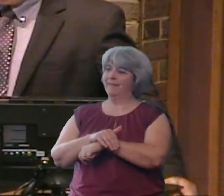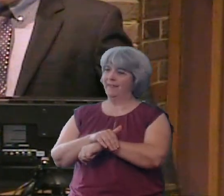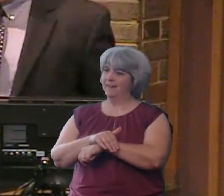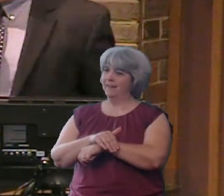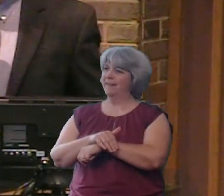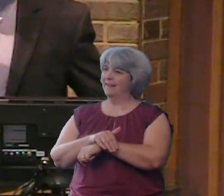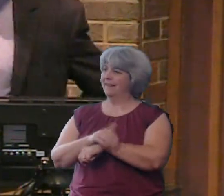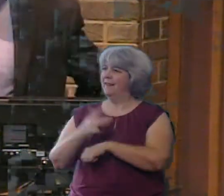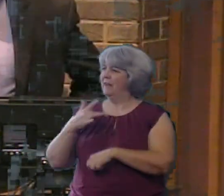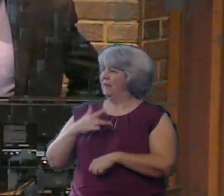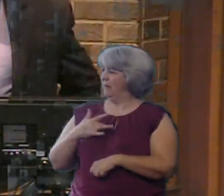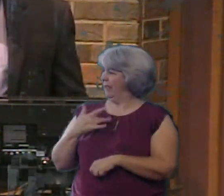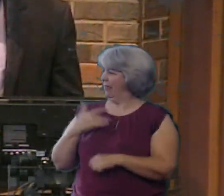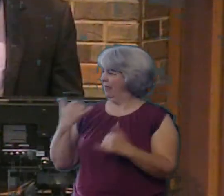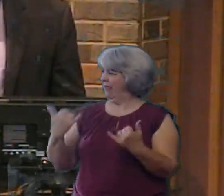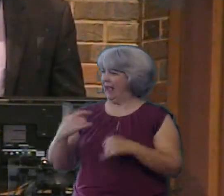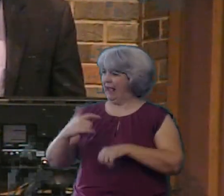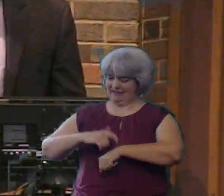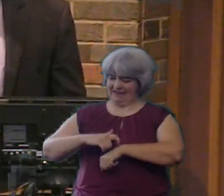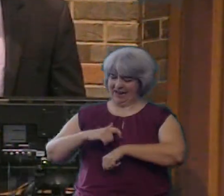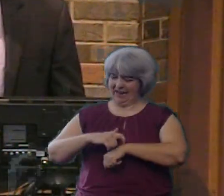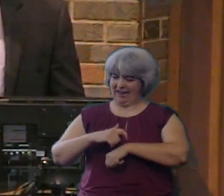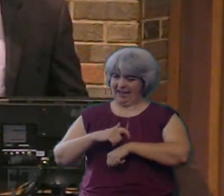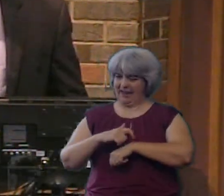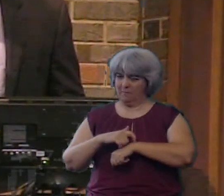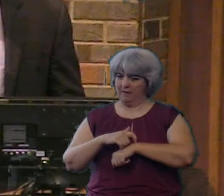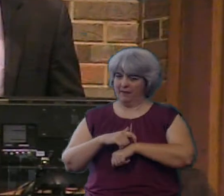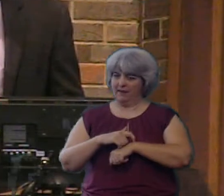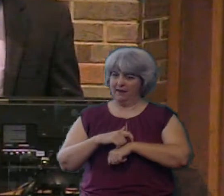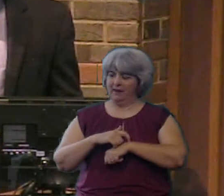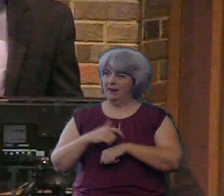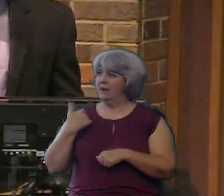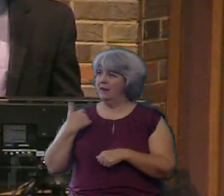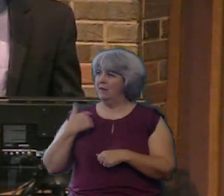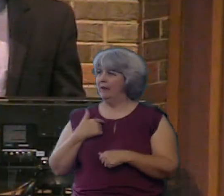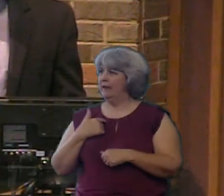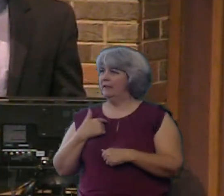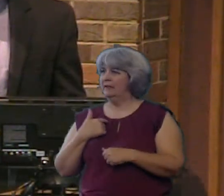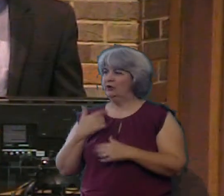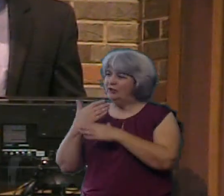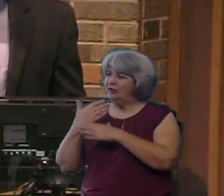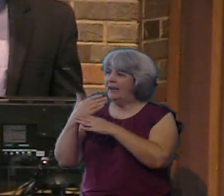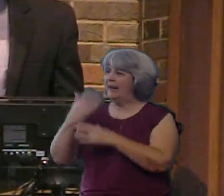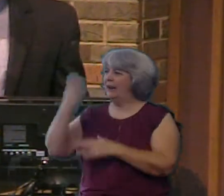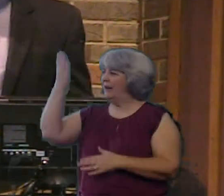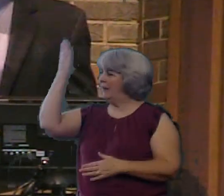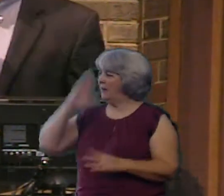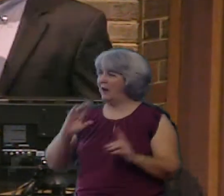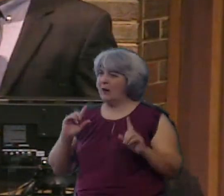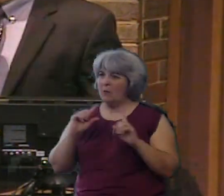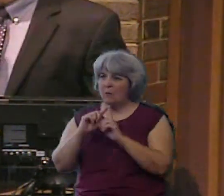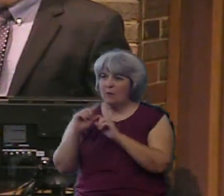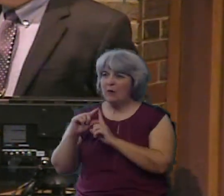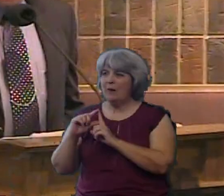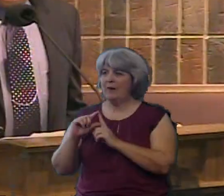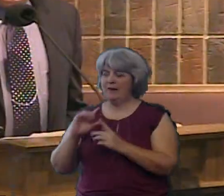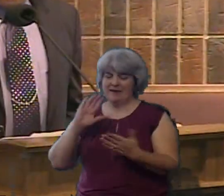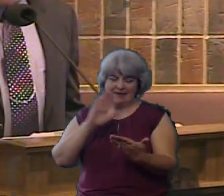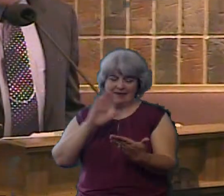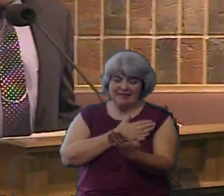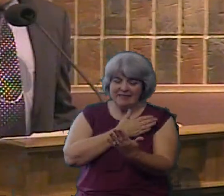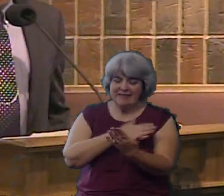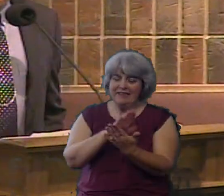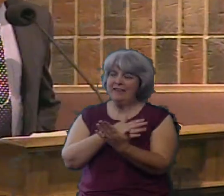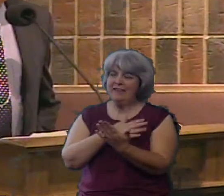the times when we gather and have an opportunity to share the Word of God, to sing together in praise, to offer